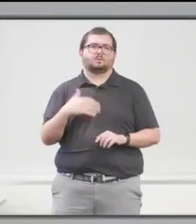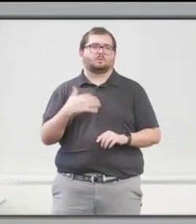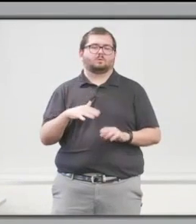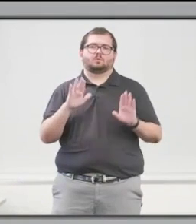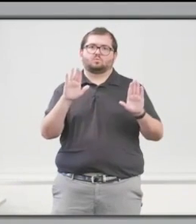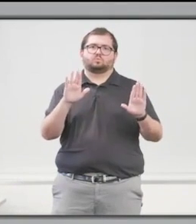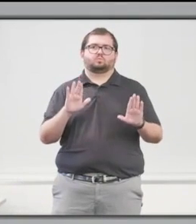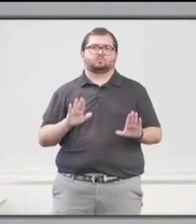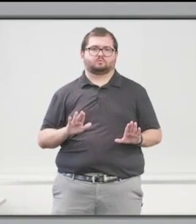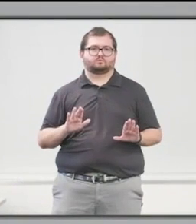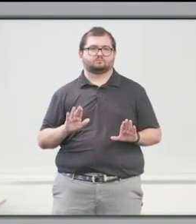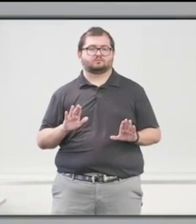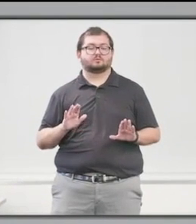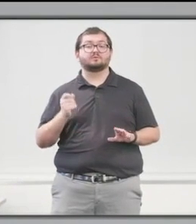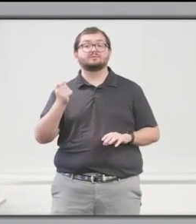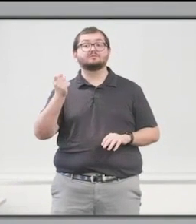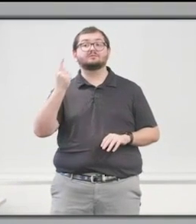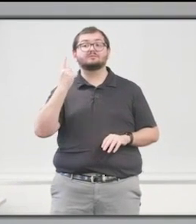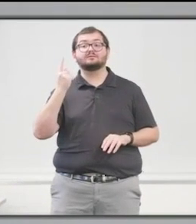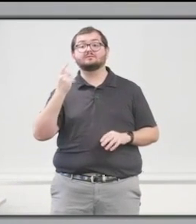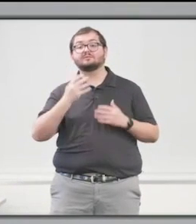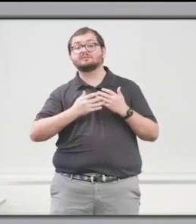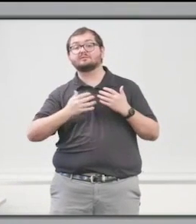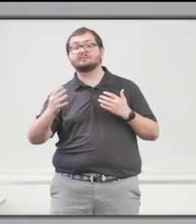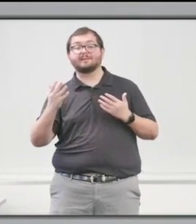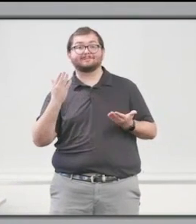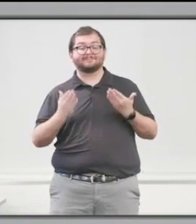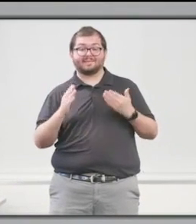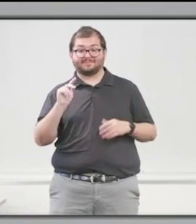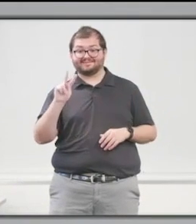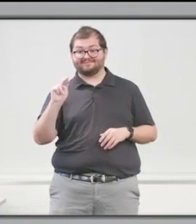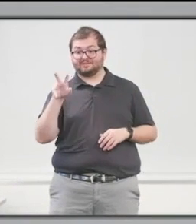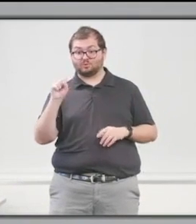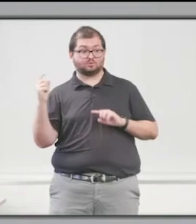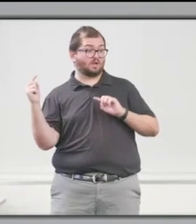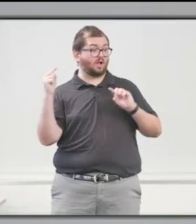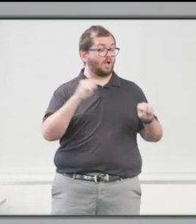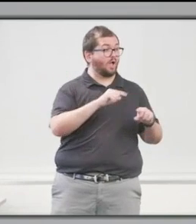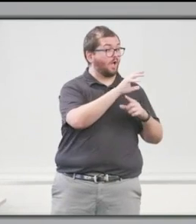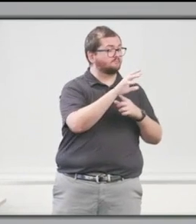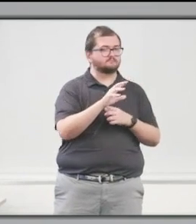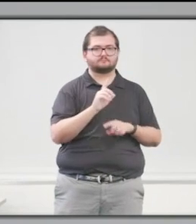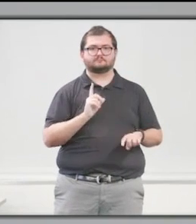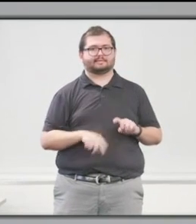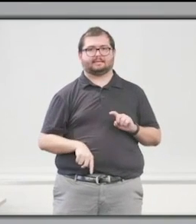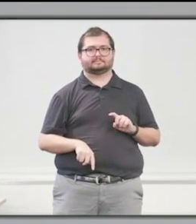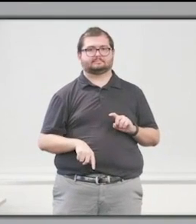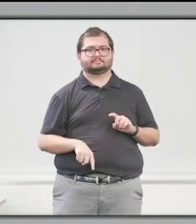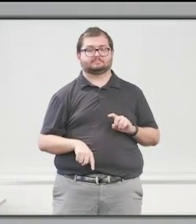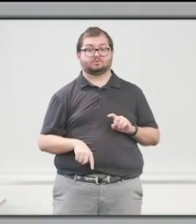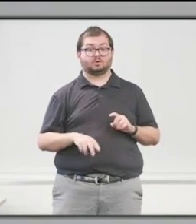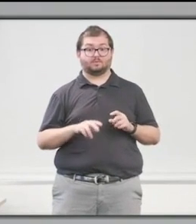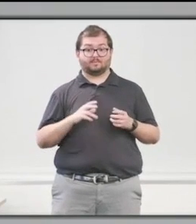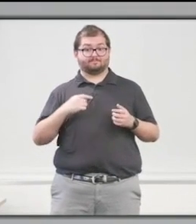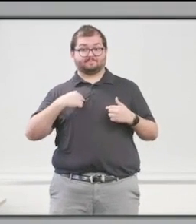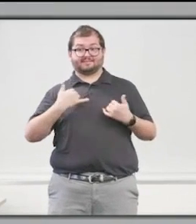the media won't always have the resources maybe to come to a scene. And I can be in my office and or even at the scene, and they'll